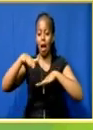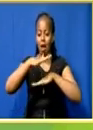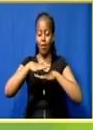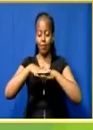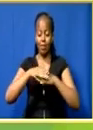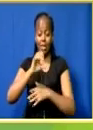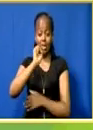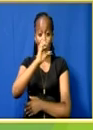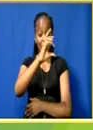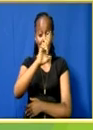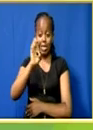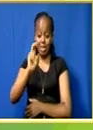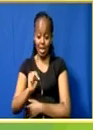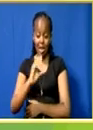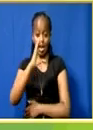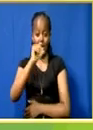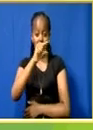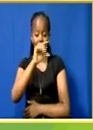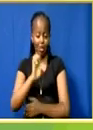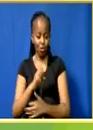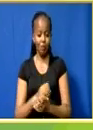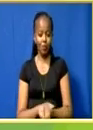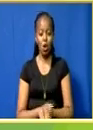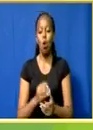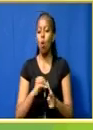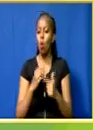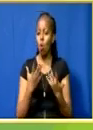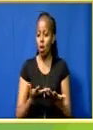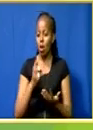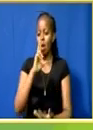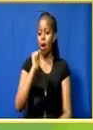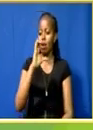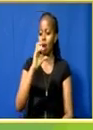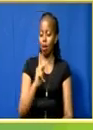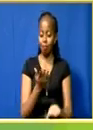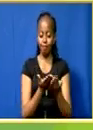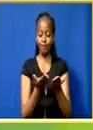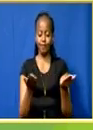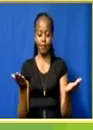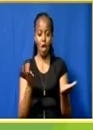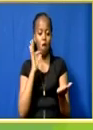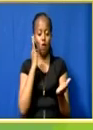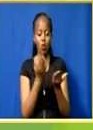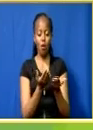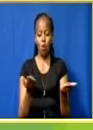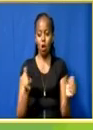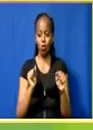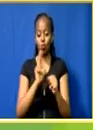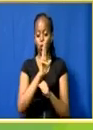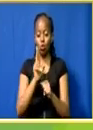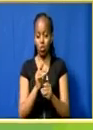screen cage. Some kind of a, yes. Yes, some it's kind a screen cage. Or yes. a rack. Uh-huh. Yes, a yeah. fruit rack. You uh-huh. can use that